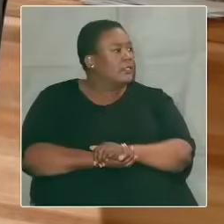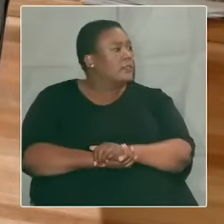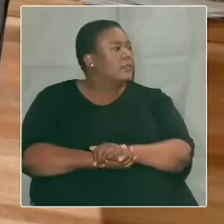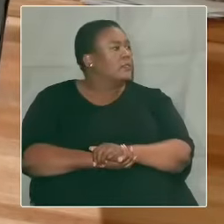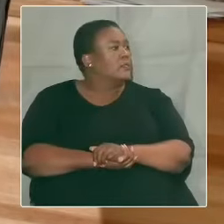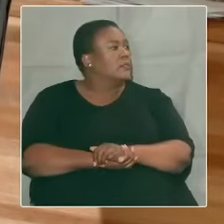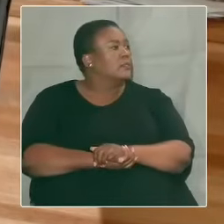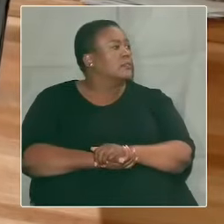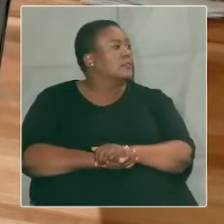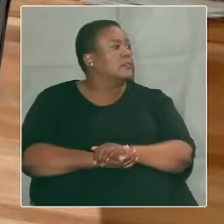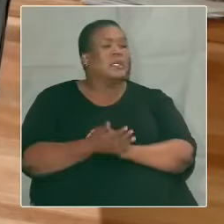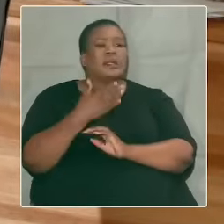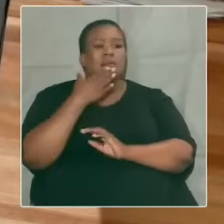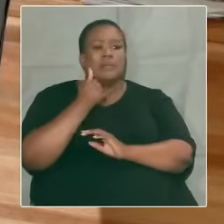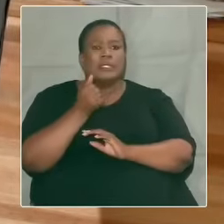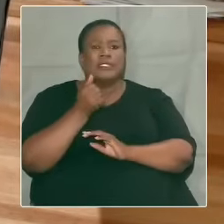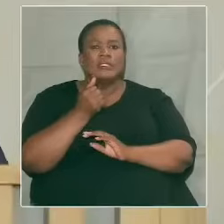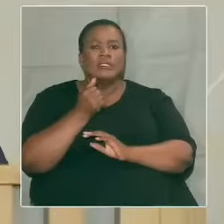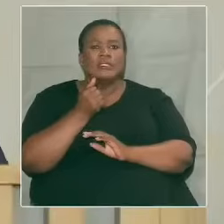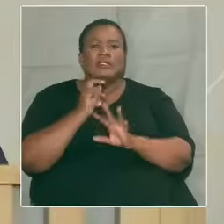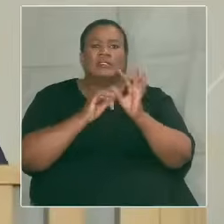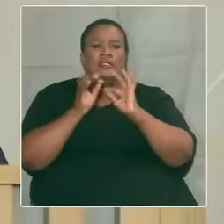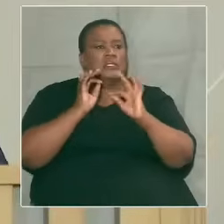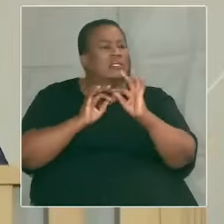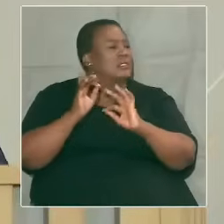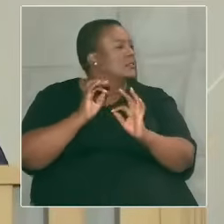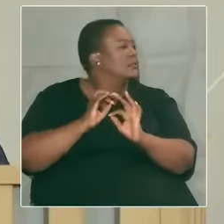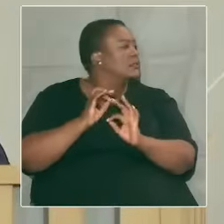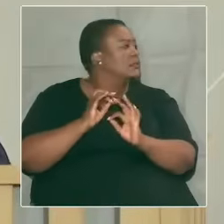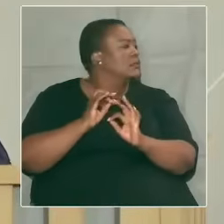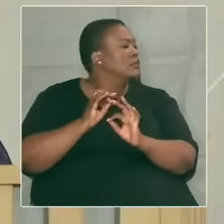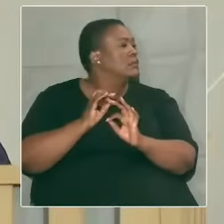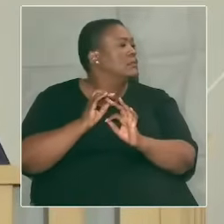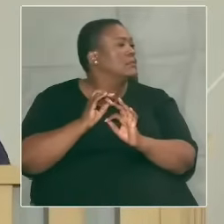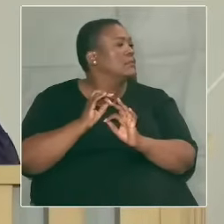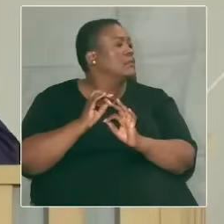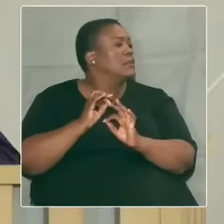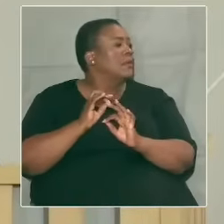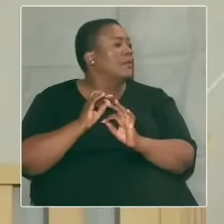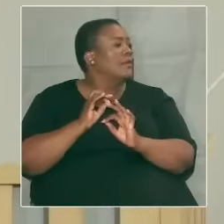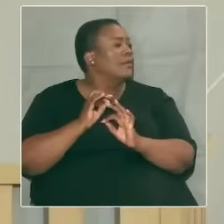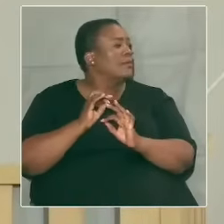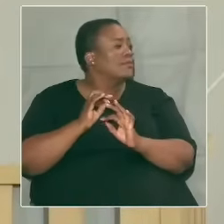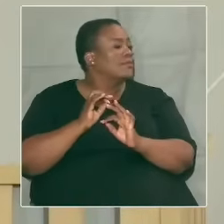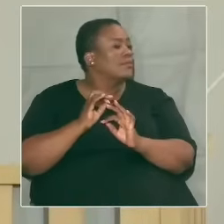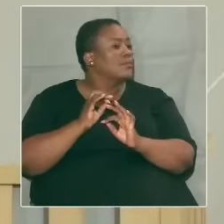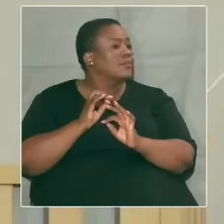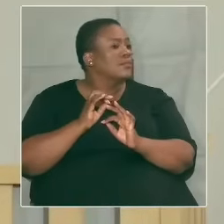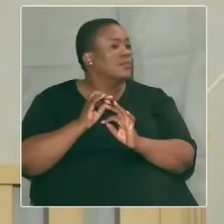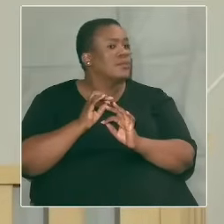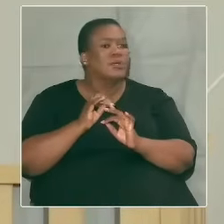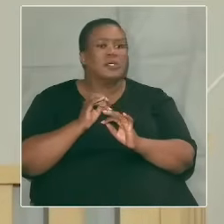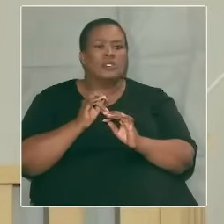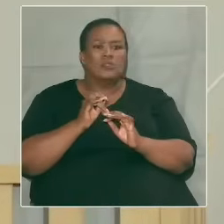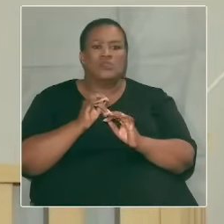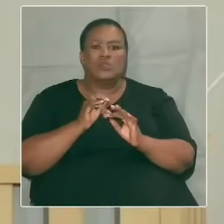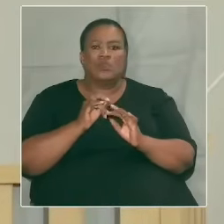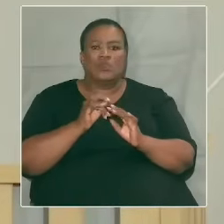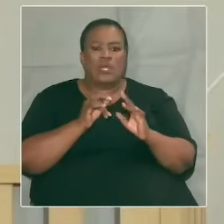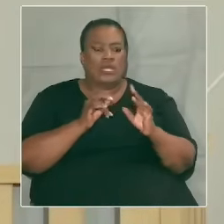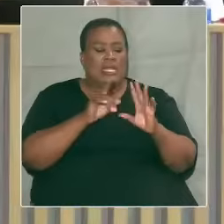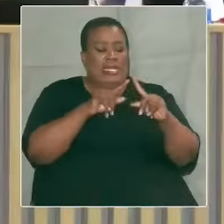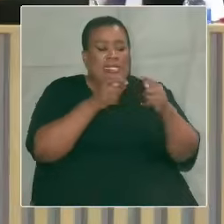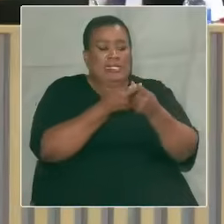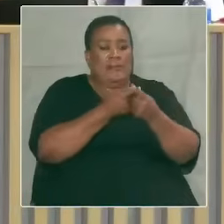you just explain, you'll forgive me if it's been explained, but can you just explain the reduction of the